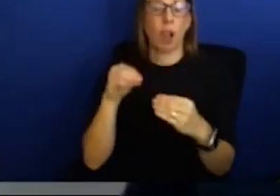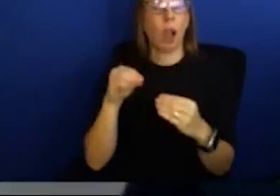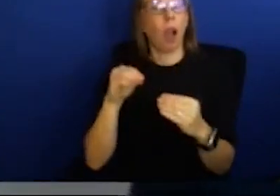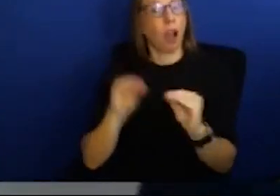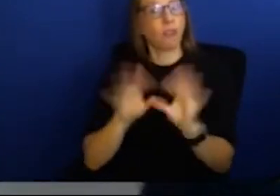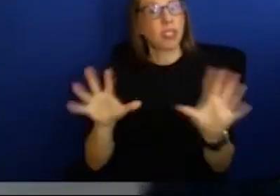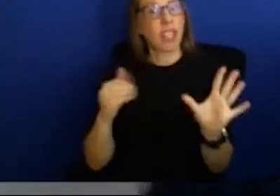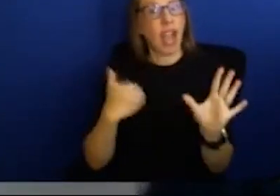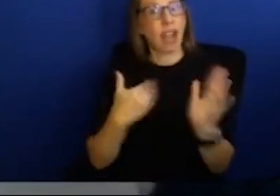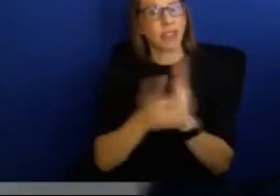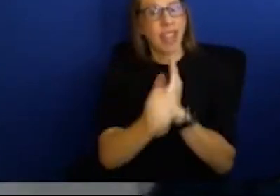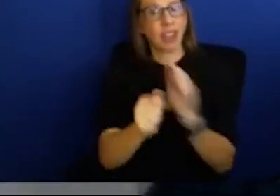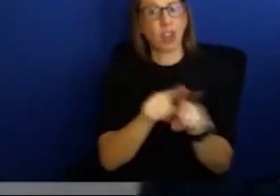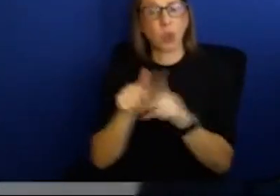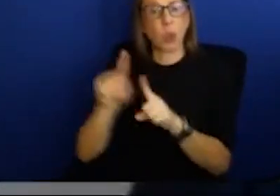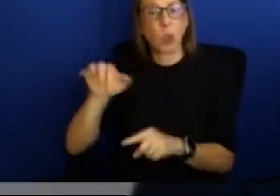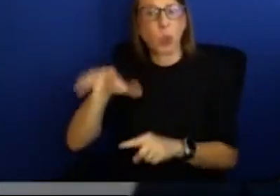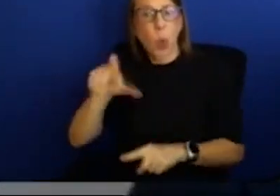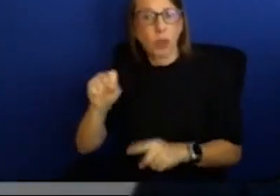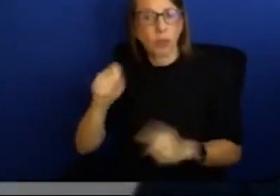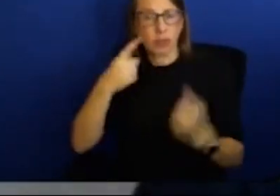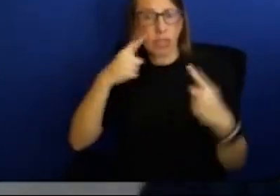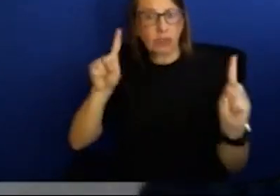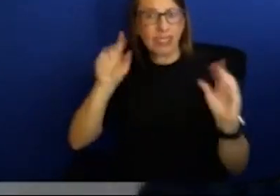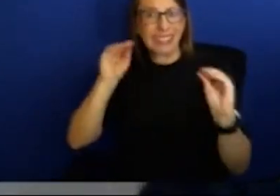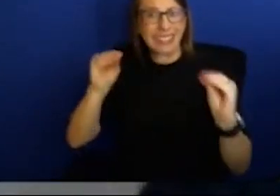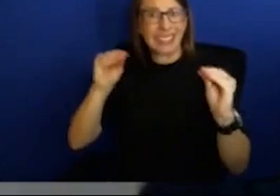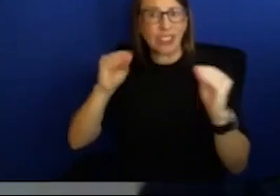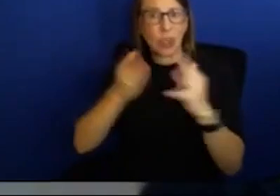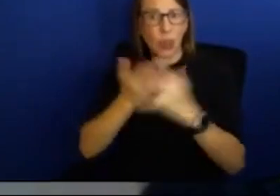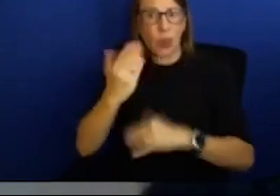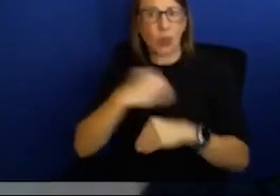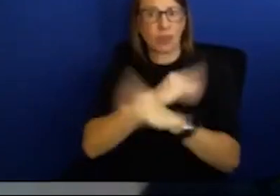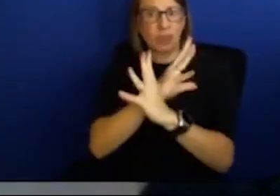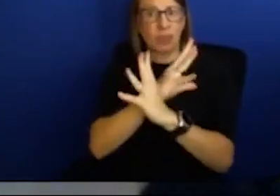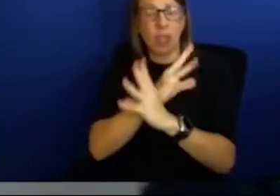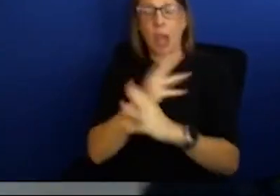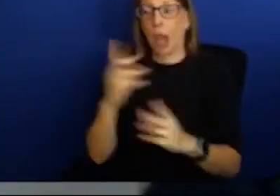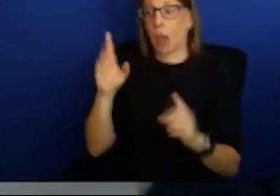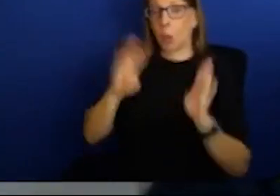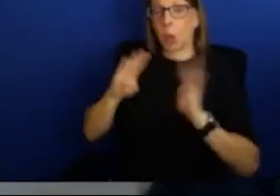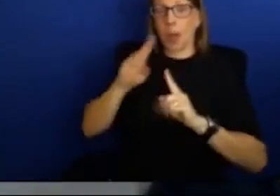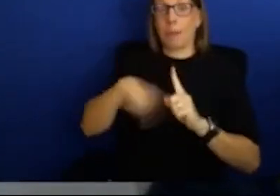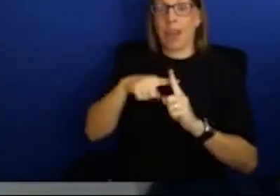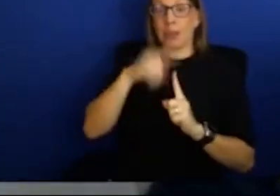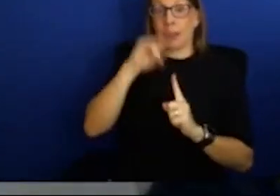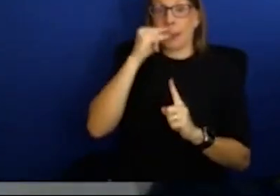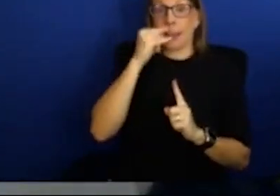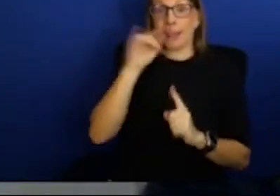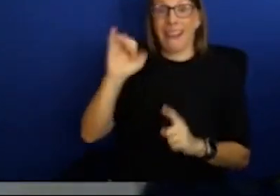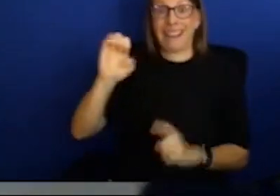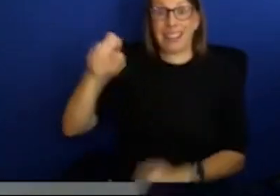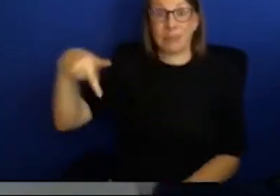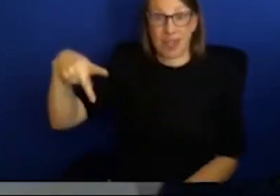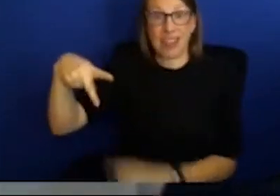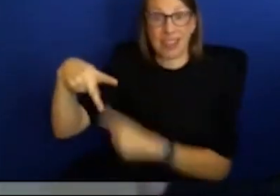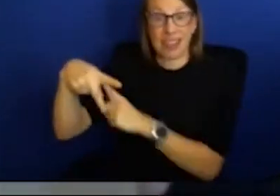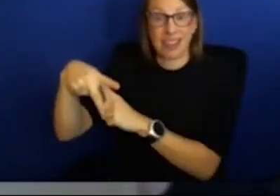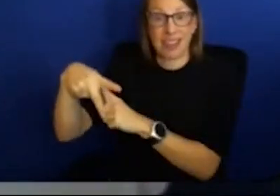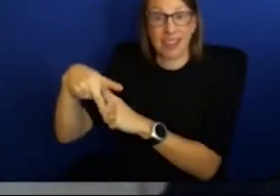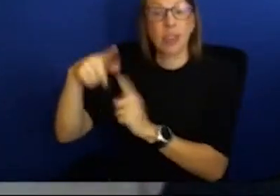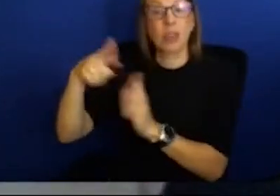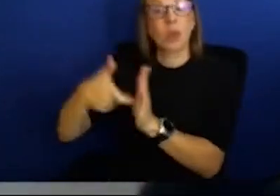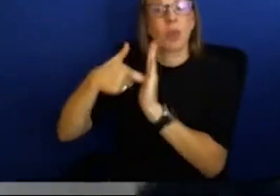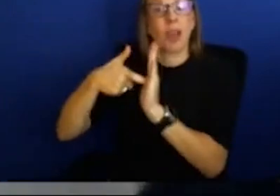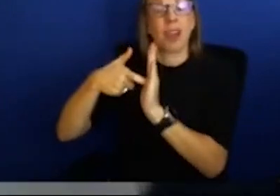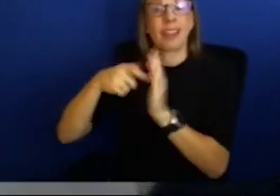and tools to pull this off. And I especially worry for kids that are on individualized education plans who require